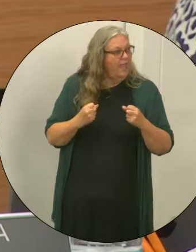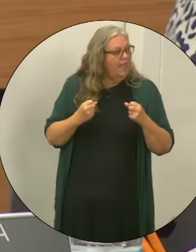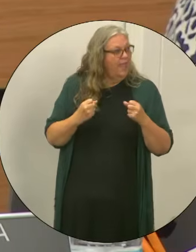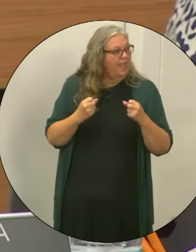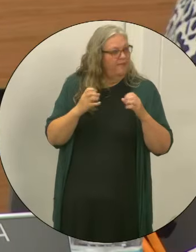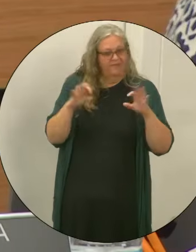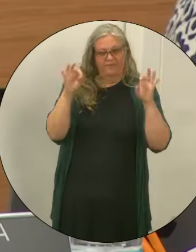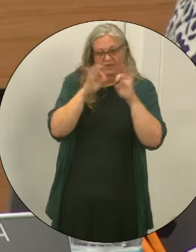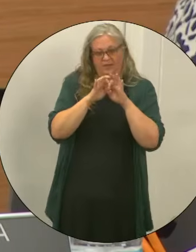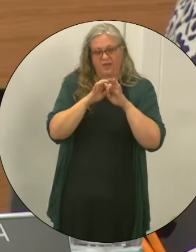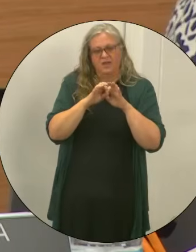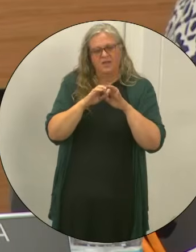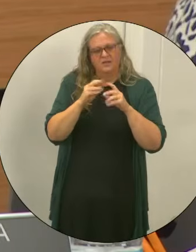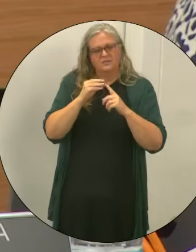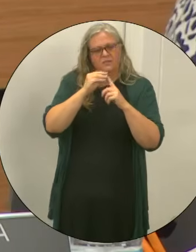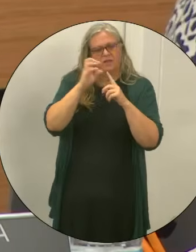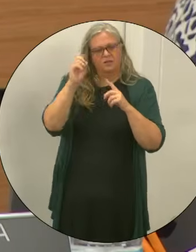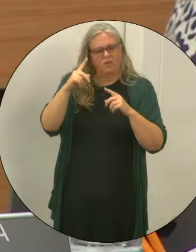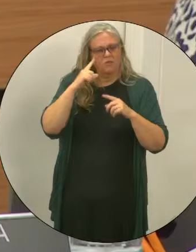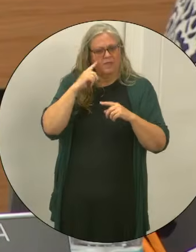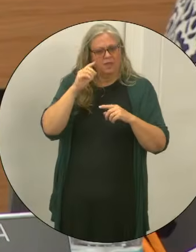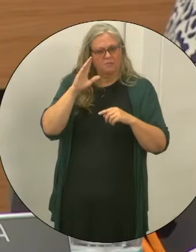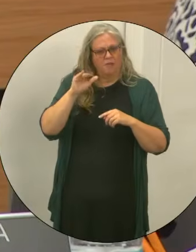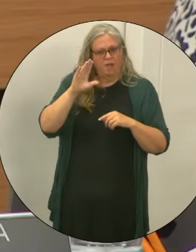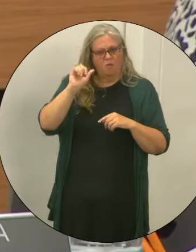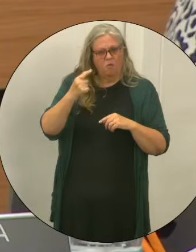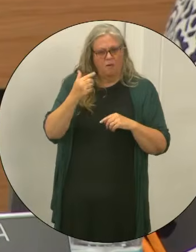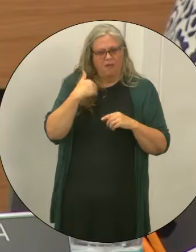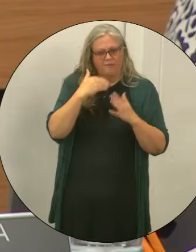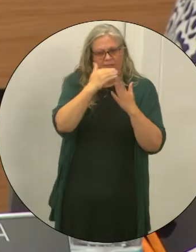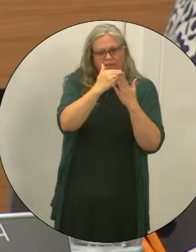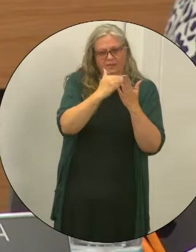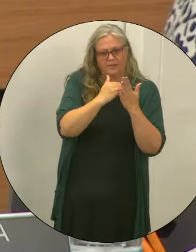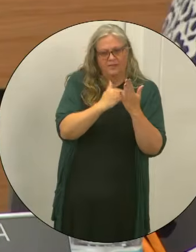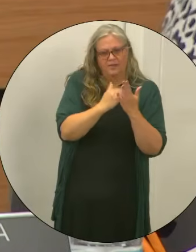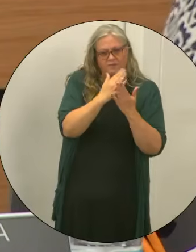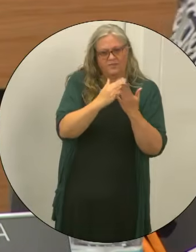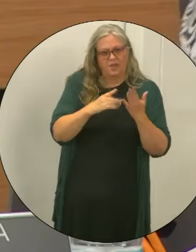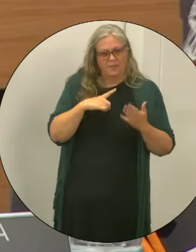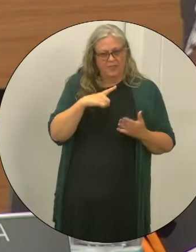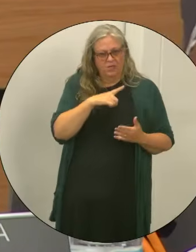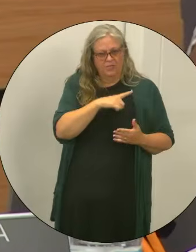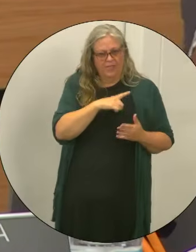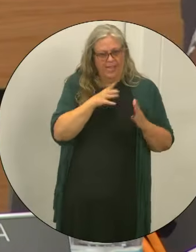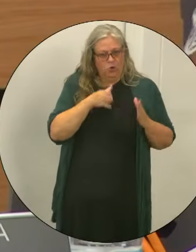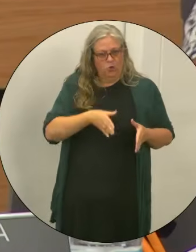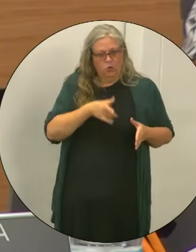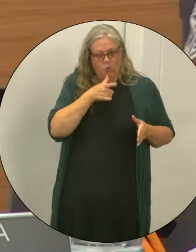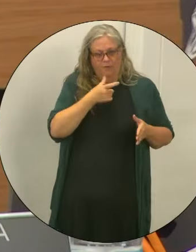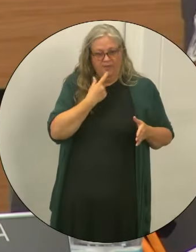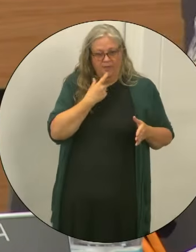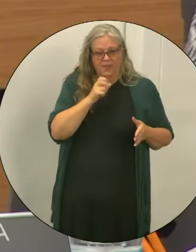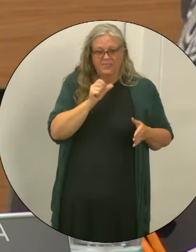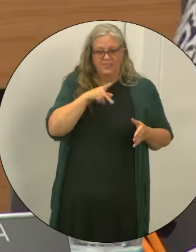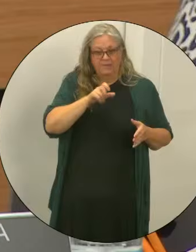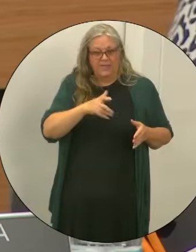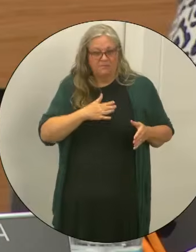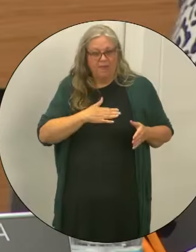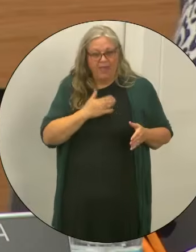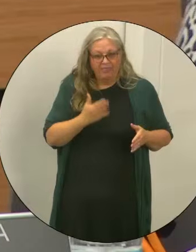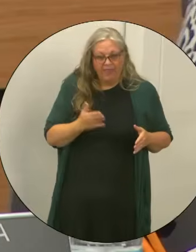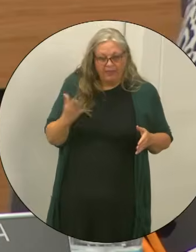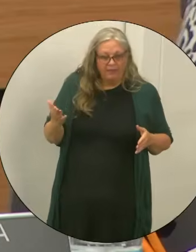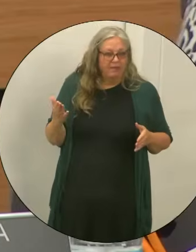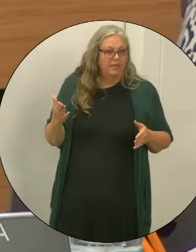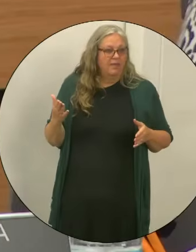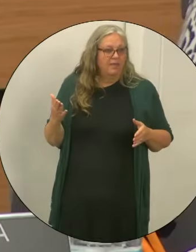special education, do you think by August you can probably have a list of some legislators who have said, SPED is my thing, and then we're able to kind